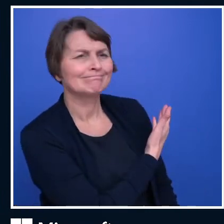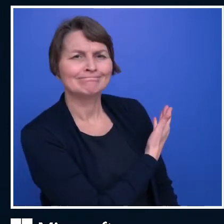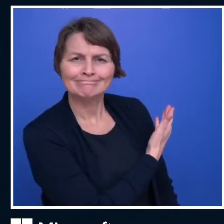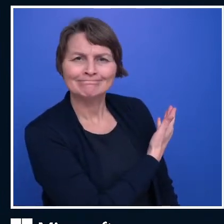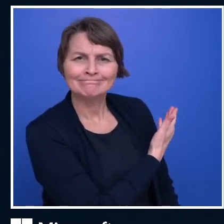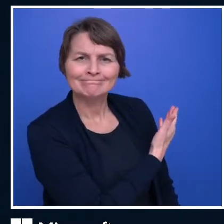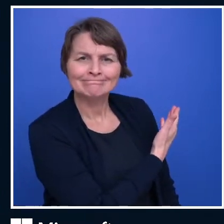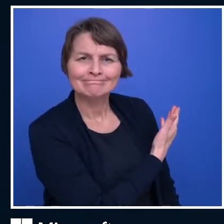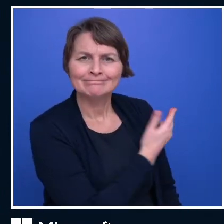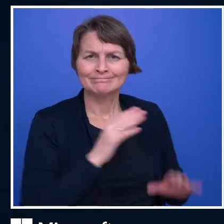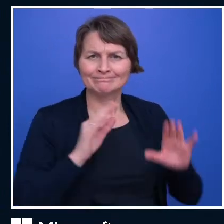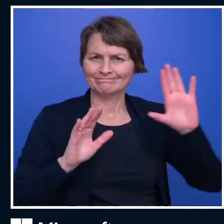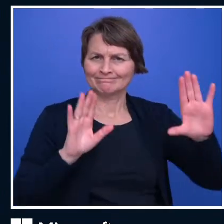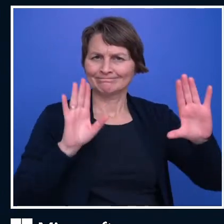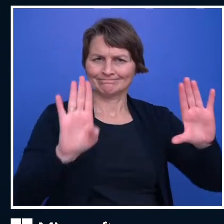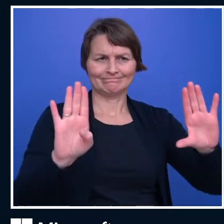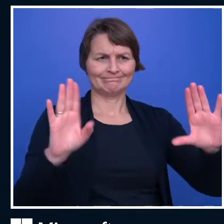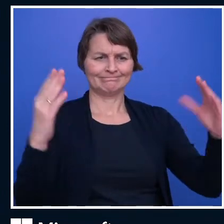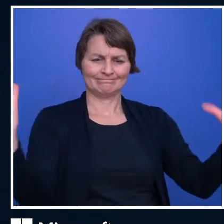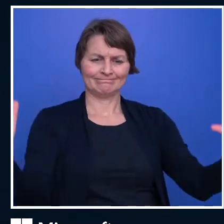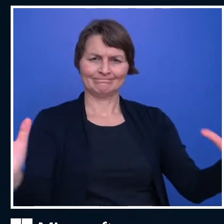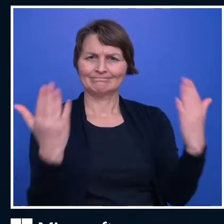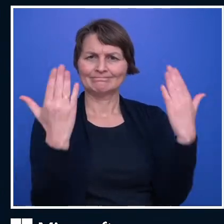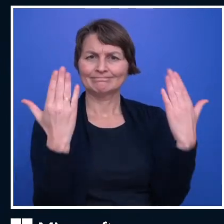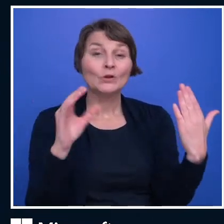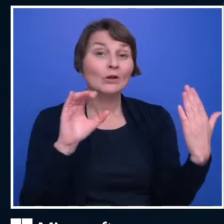custom vision can tell these apart.